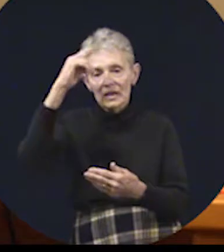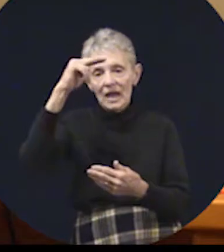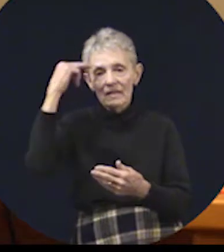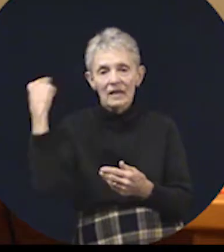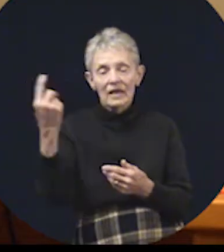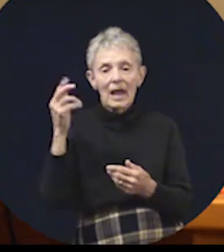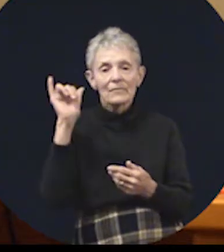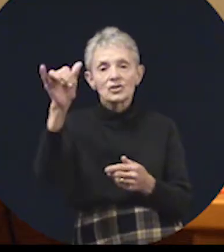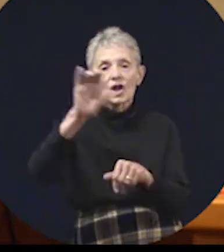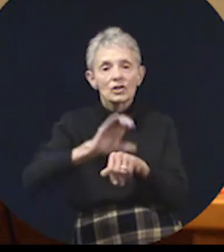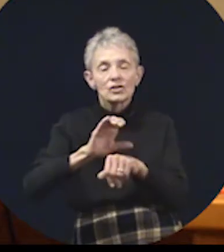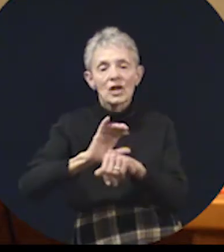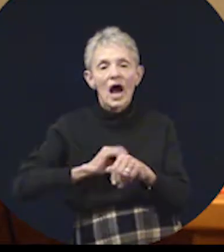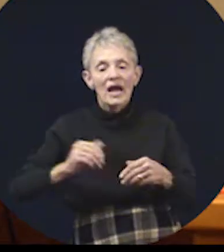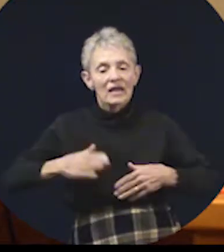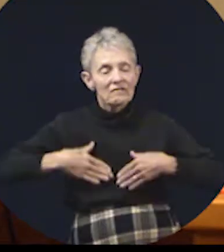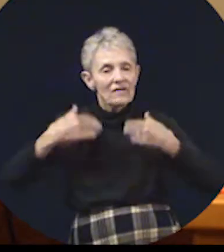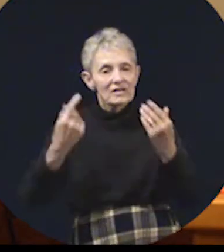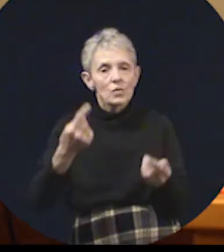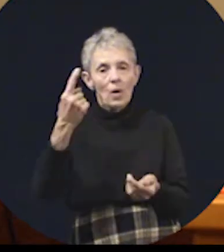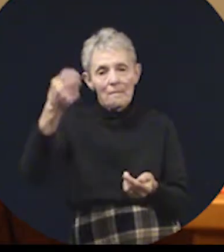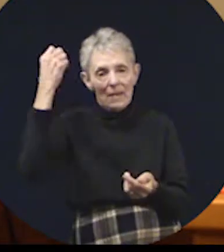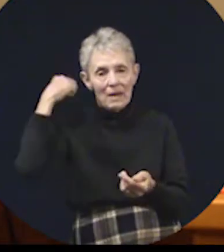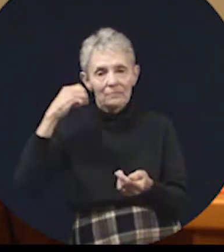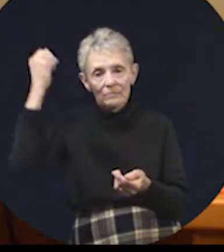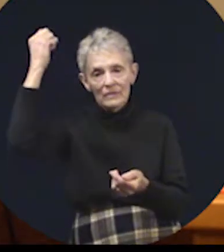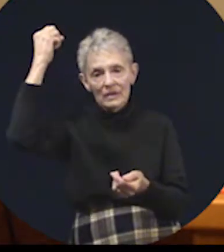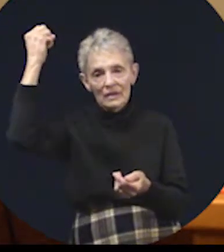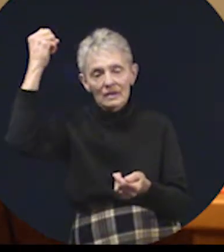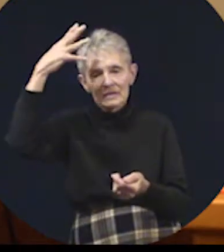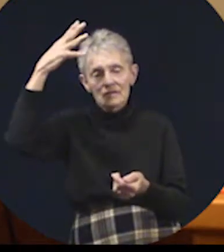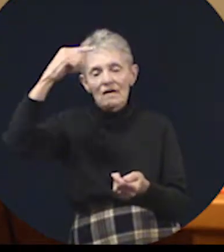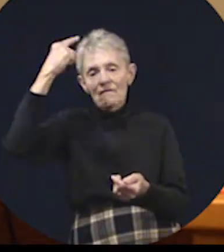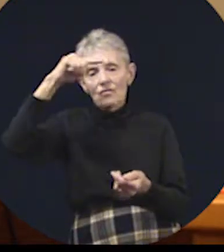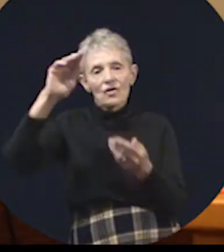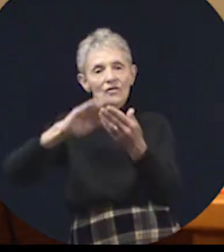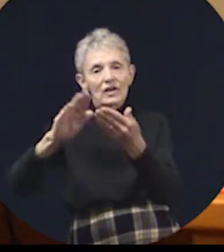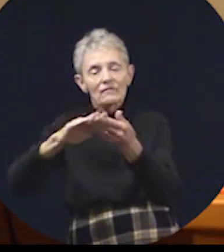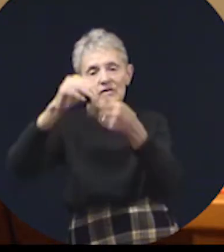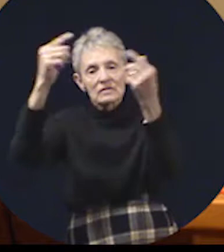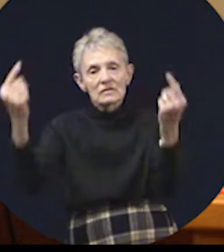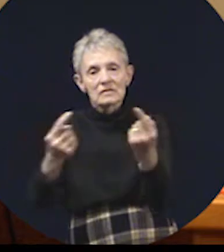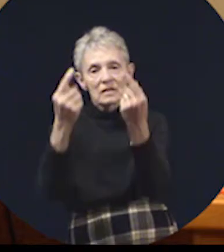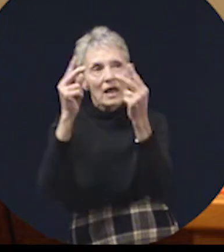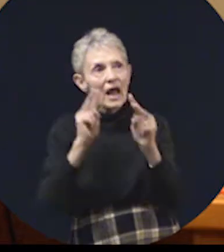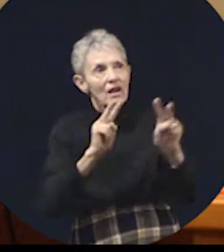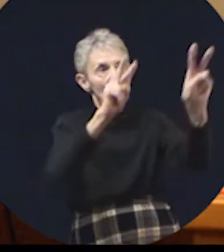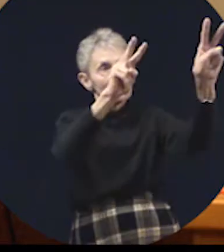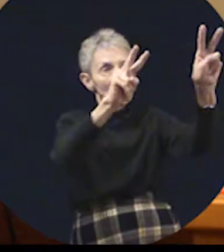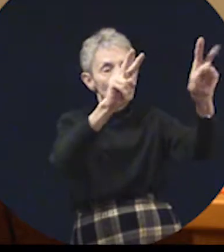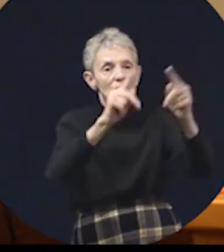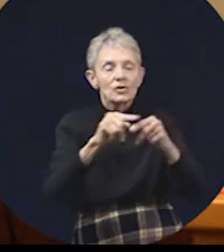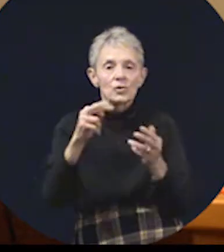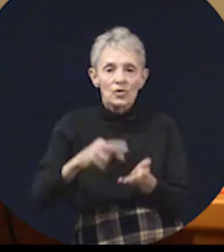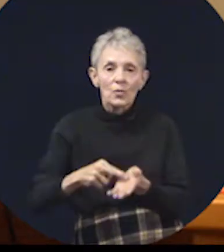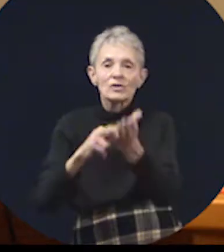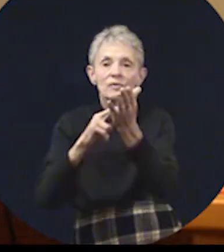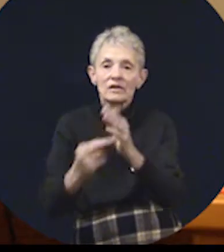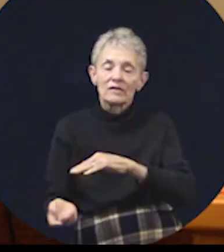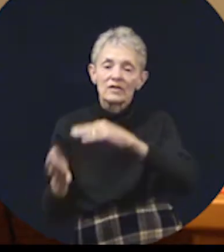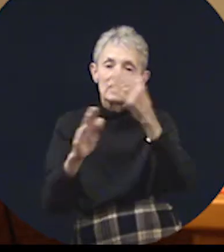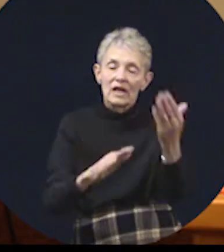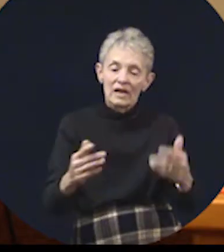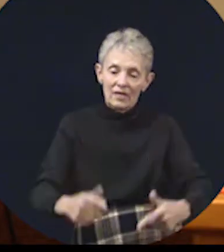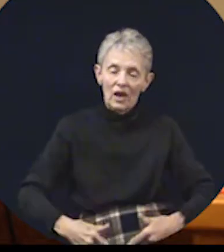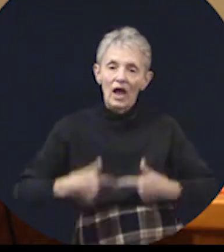apostolic Church. I confess one baptism for the forgiveness of sins, and I look forward to the resurrection of the dead